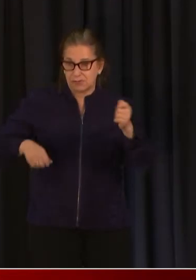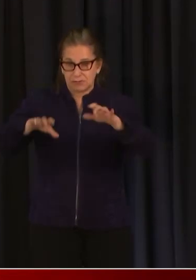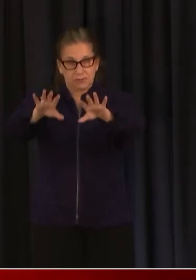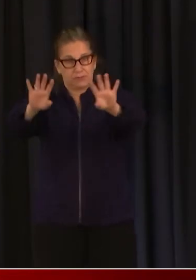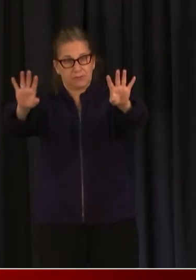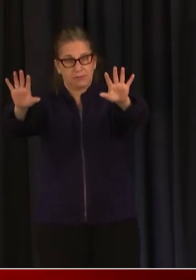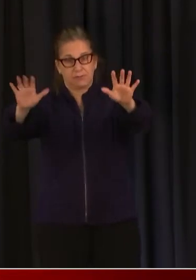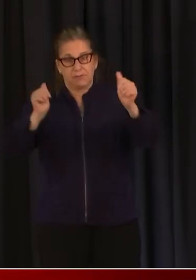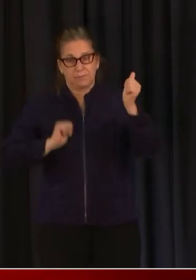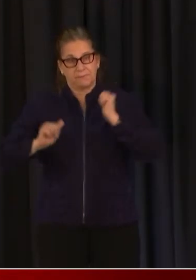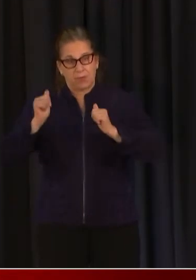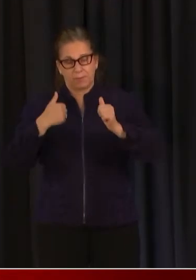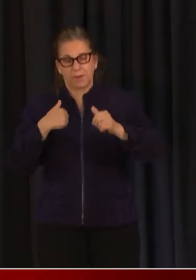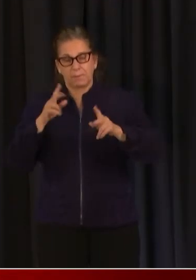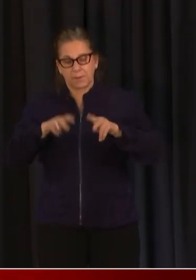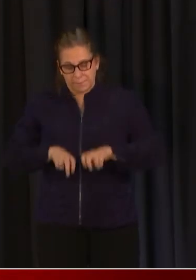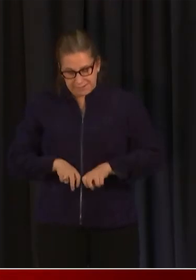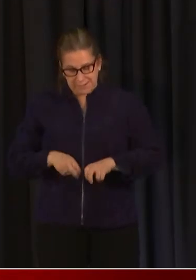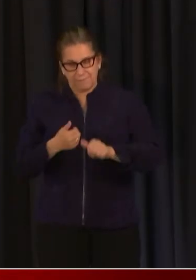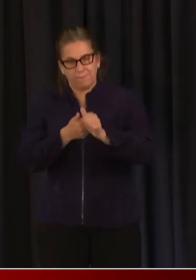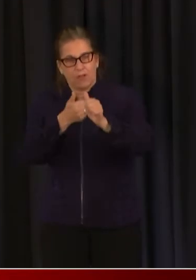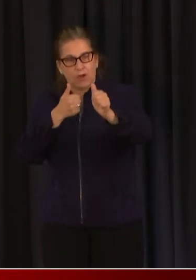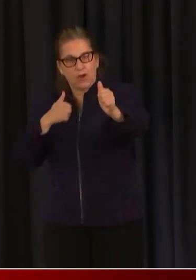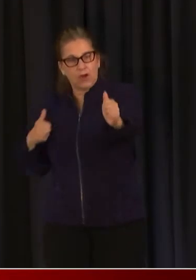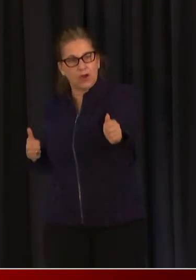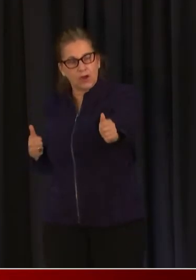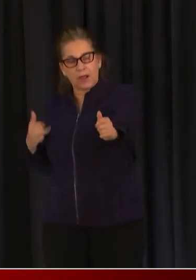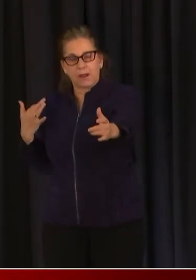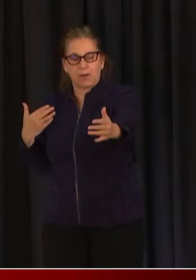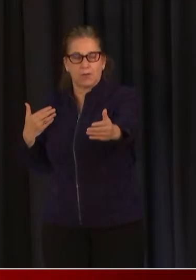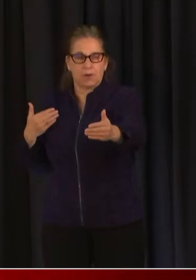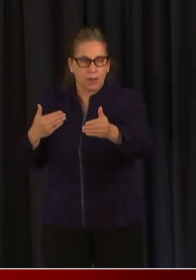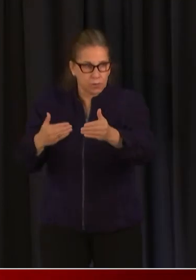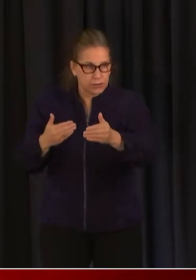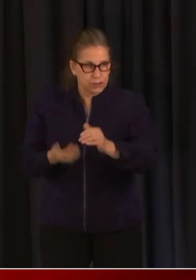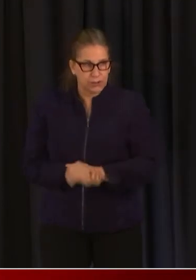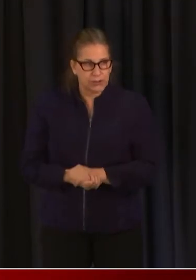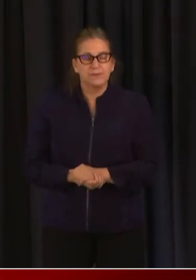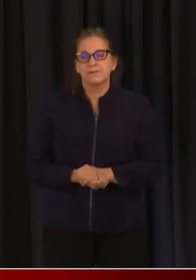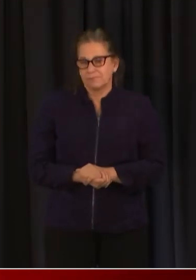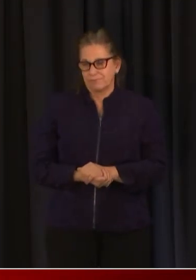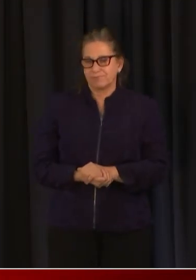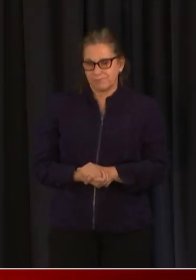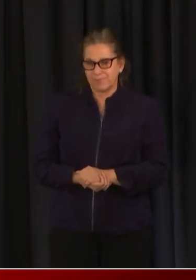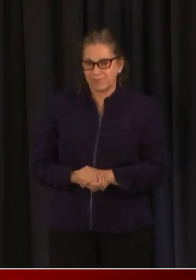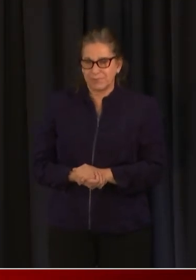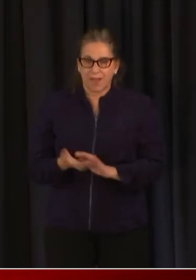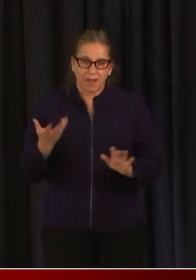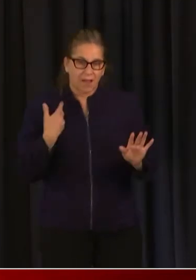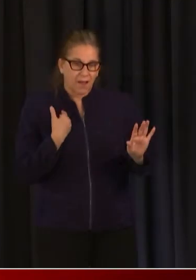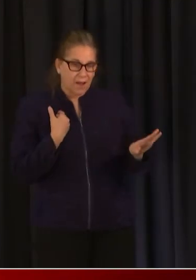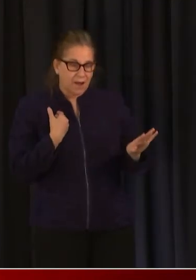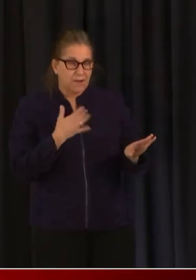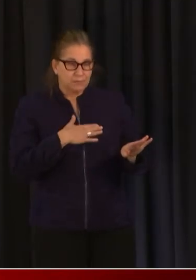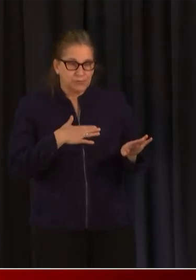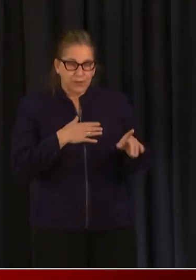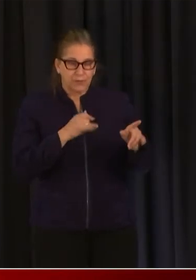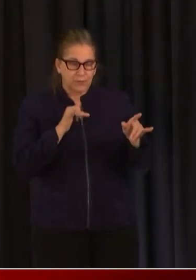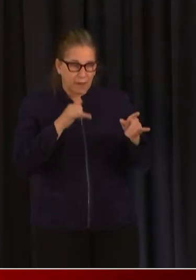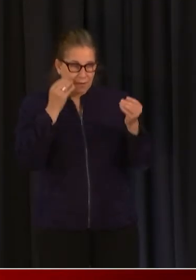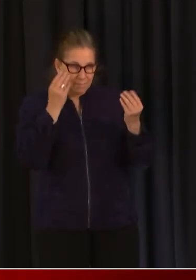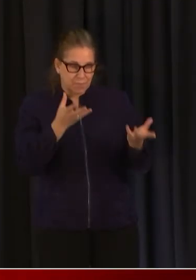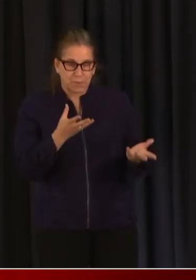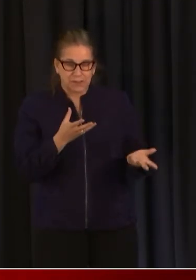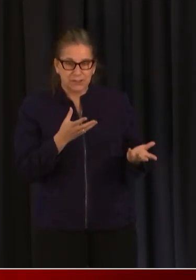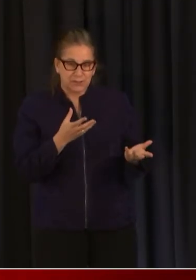intention. Let me double check that that's Okay. going to happen. And then, have to ask, I appreciate that you're giving us this